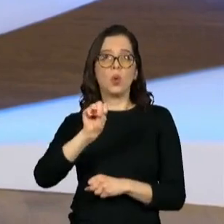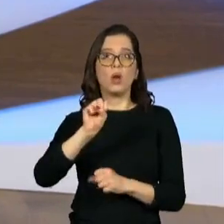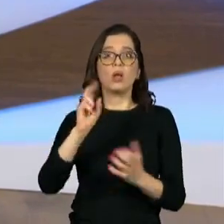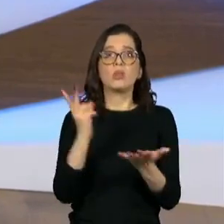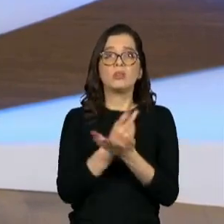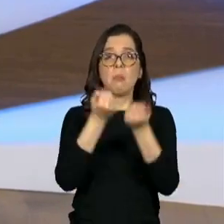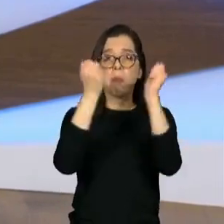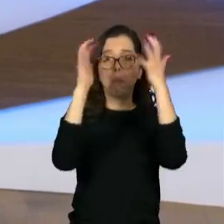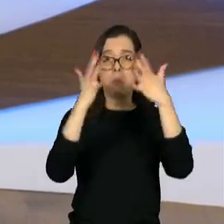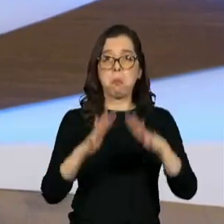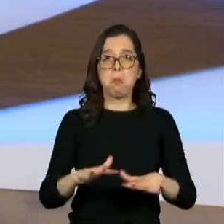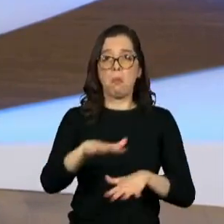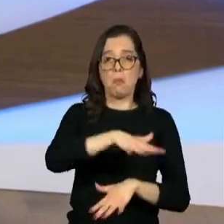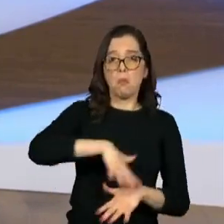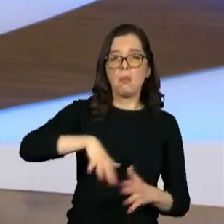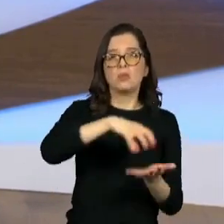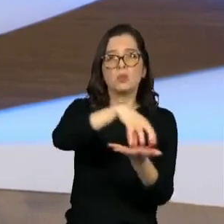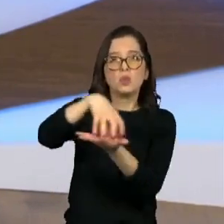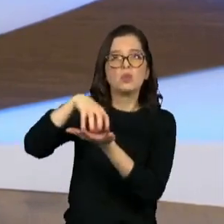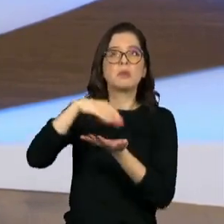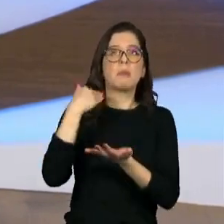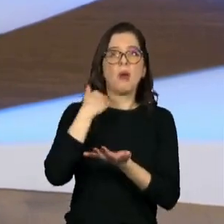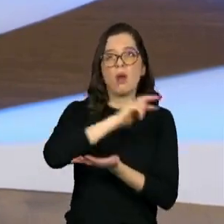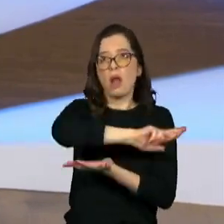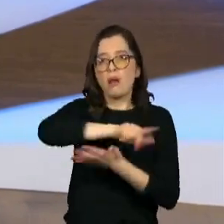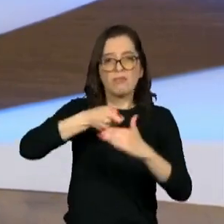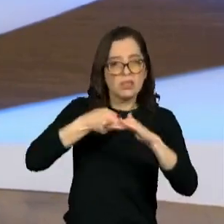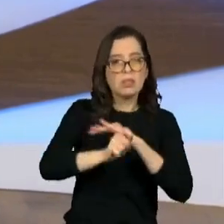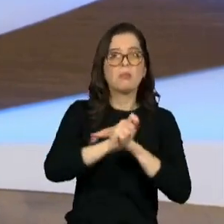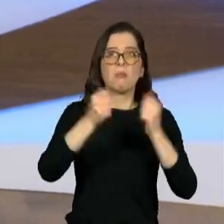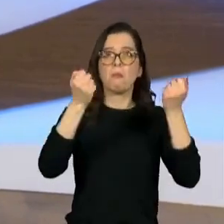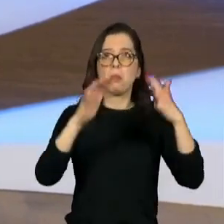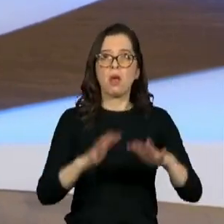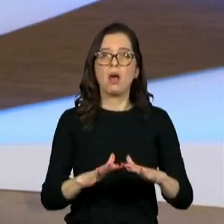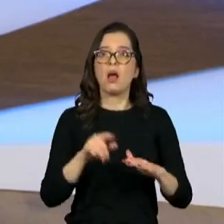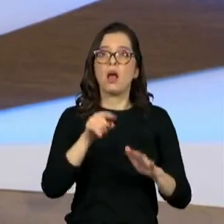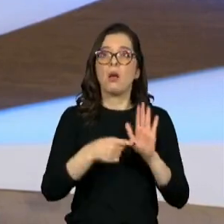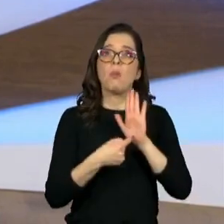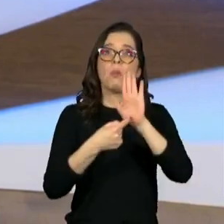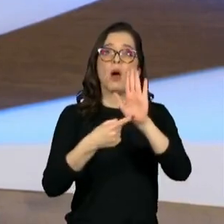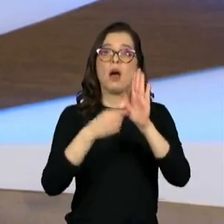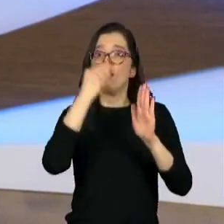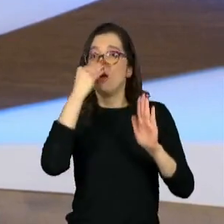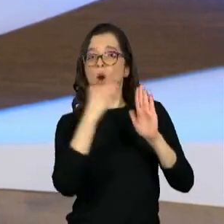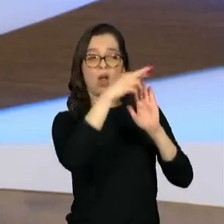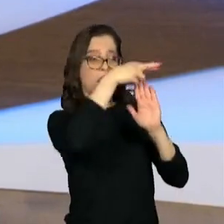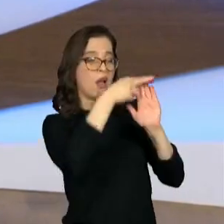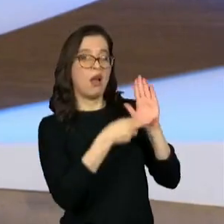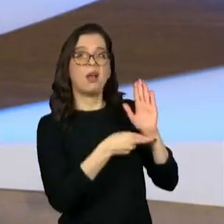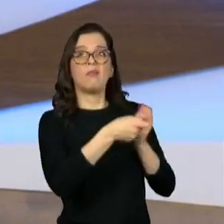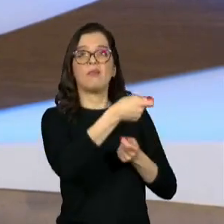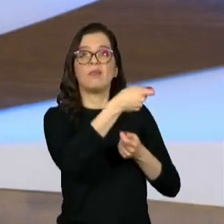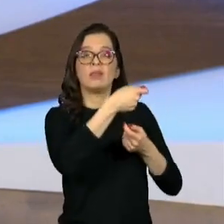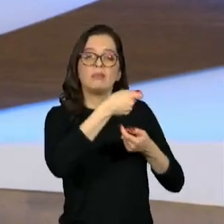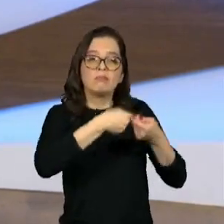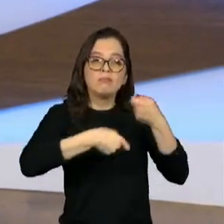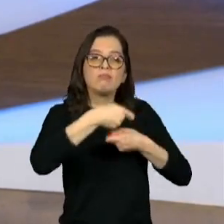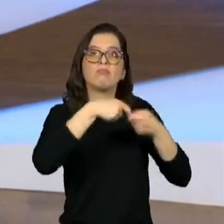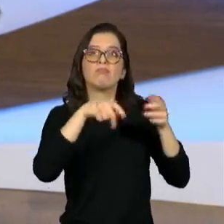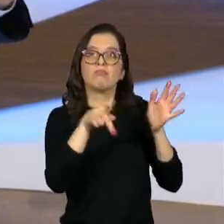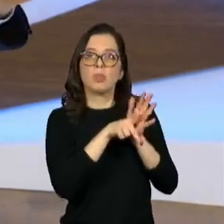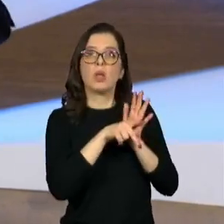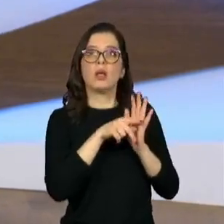the financial crisis, it all came crashing down, the great plan of deregulating the financial industry.